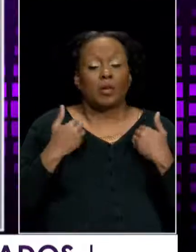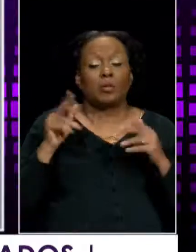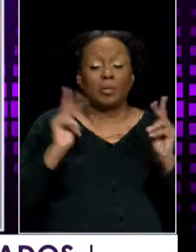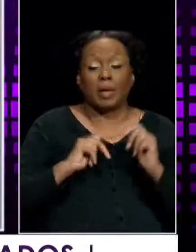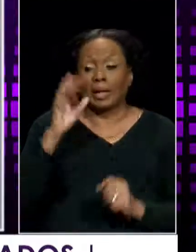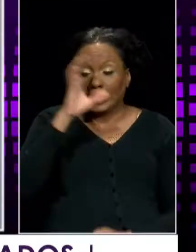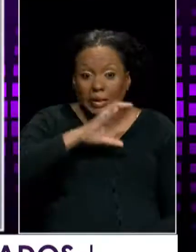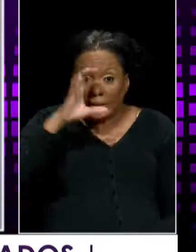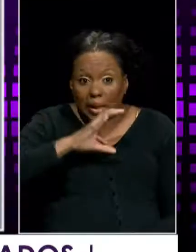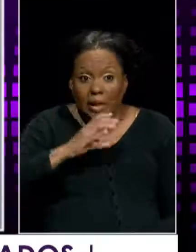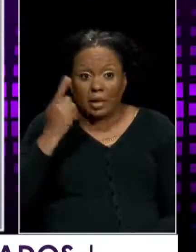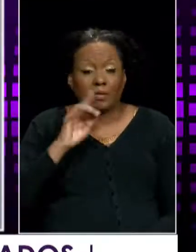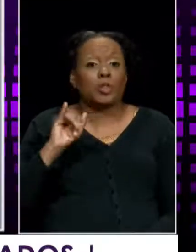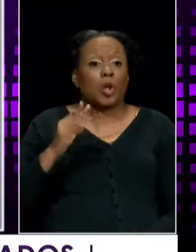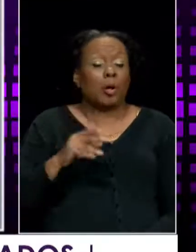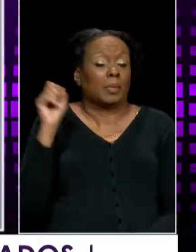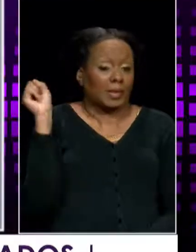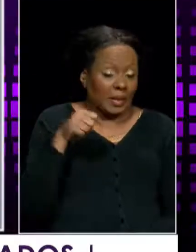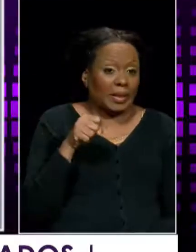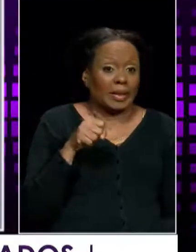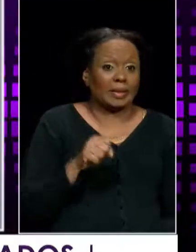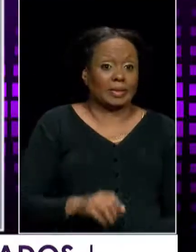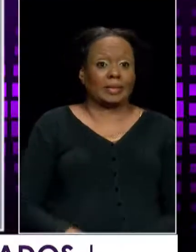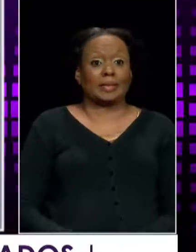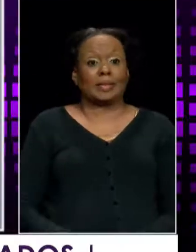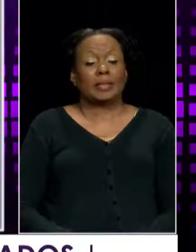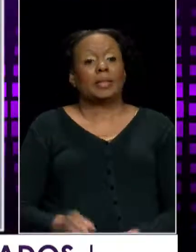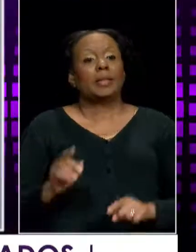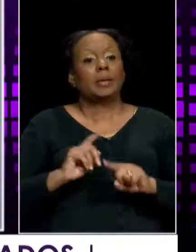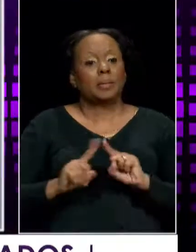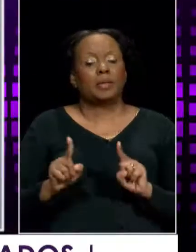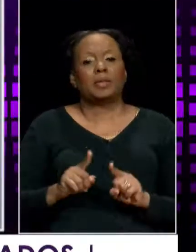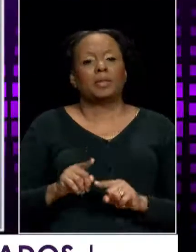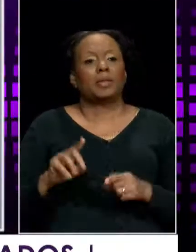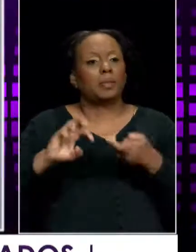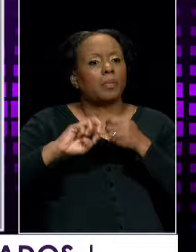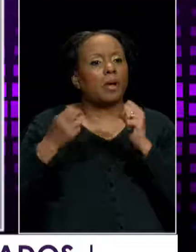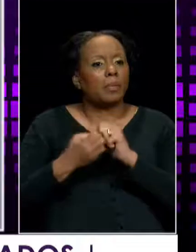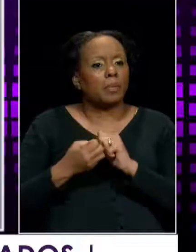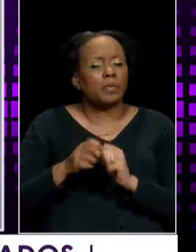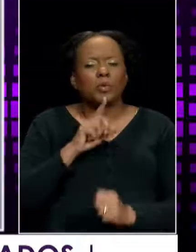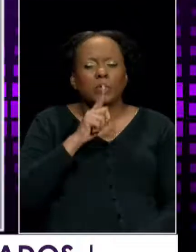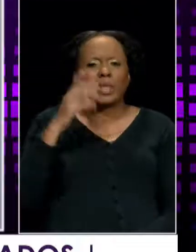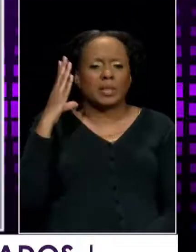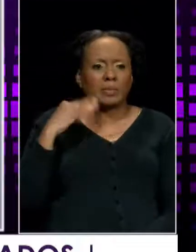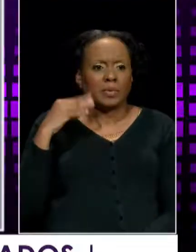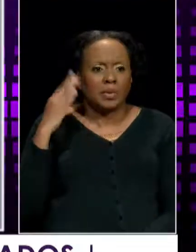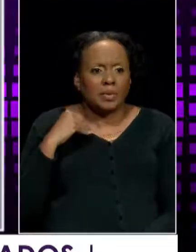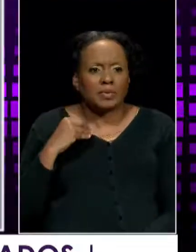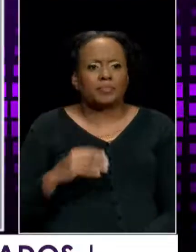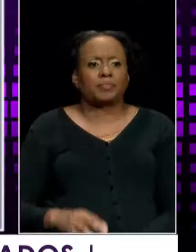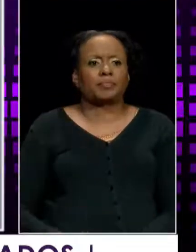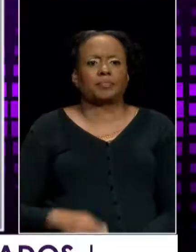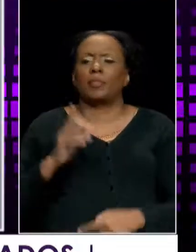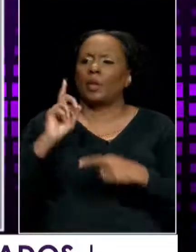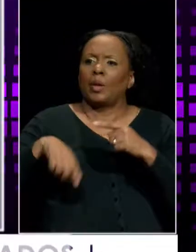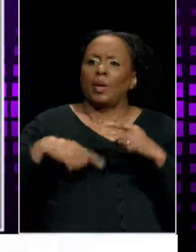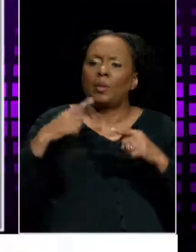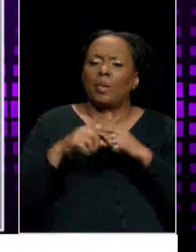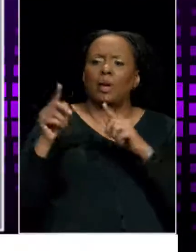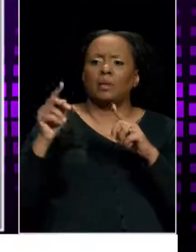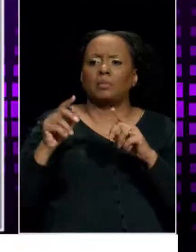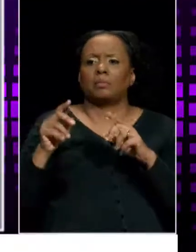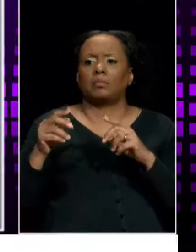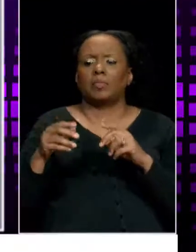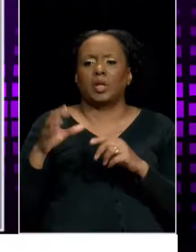I think the main problem is experience. When you look at advertisements for persons, employers,